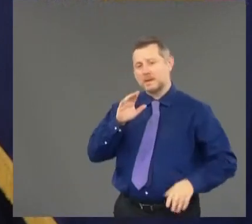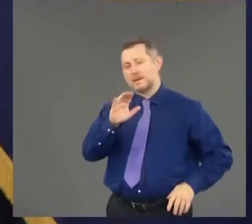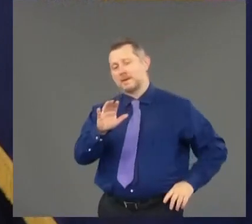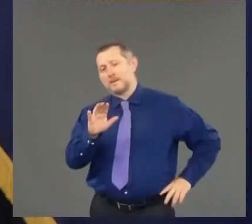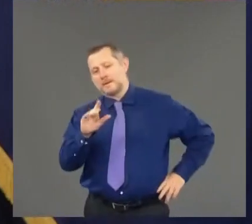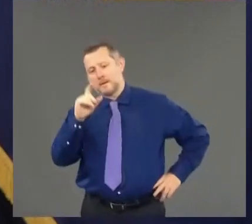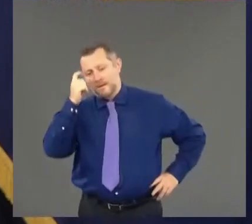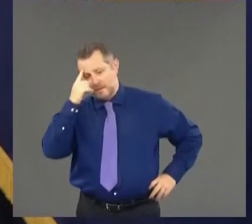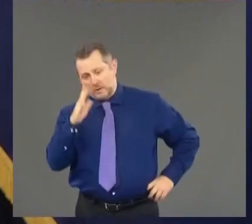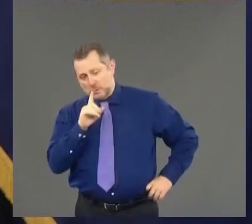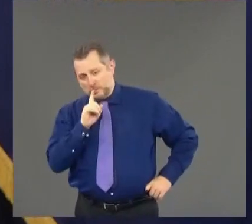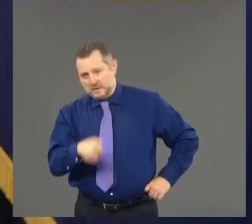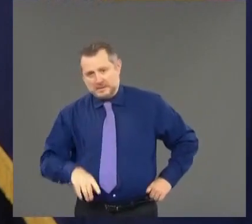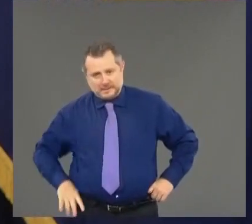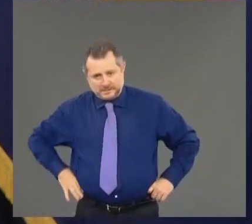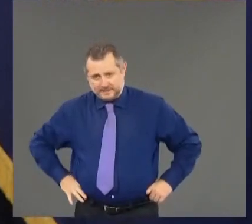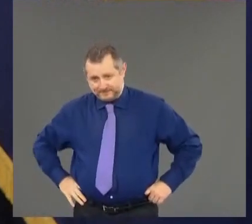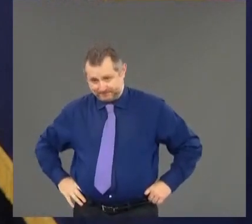The federal government